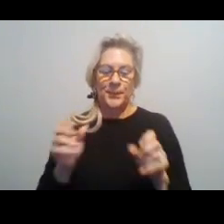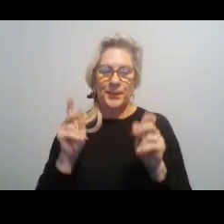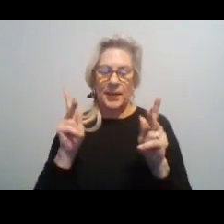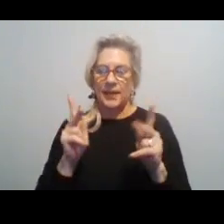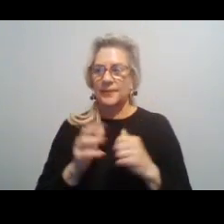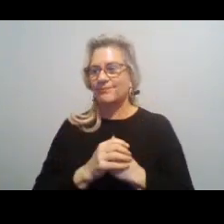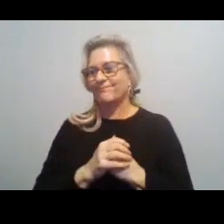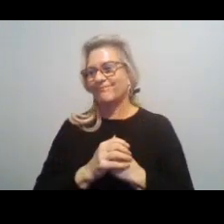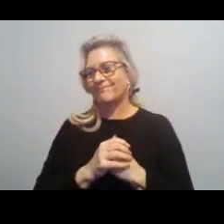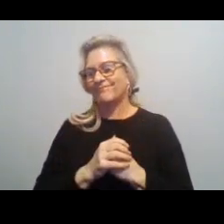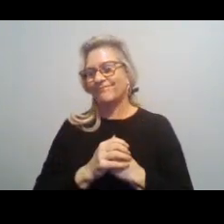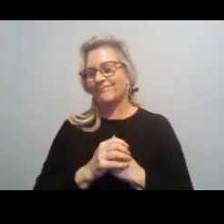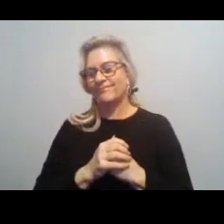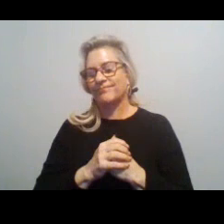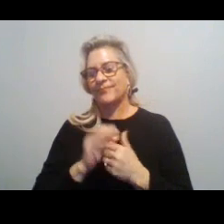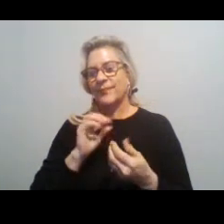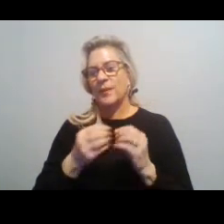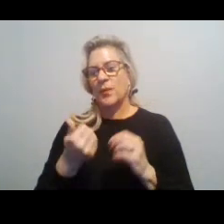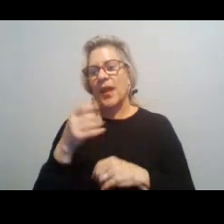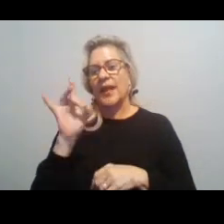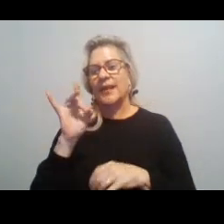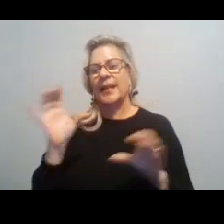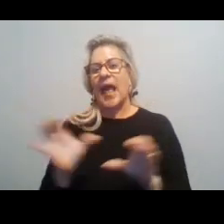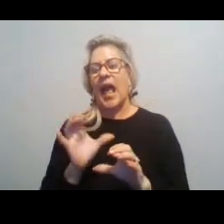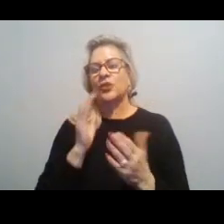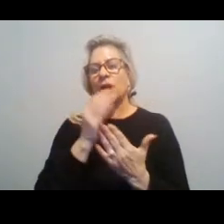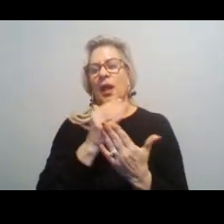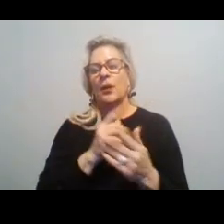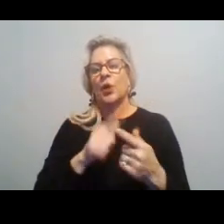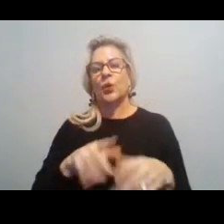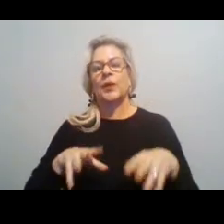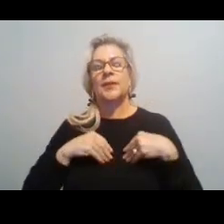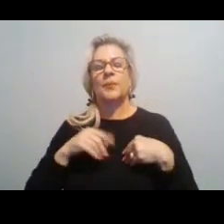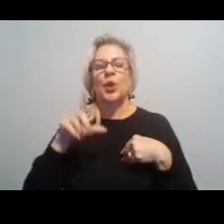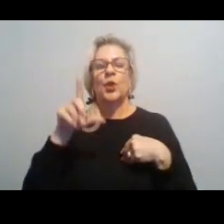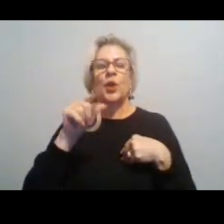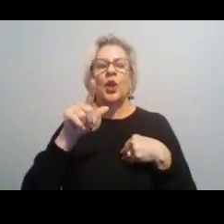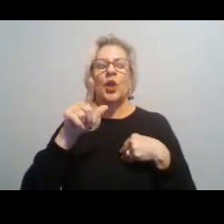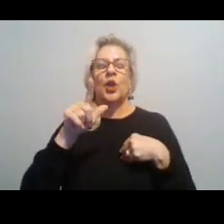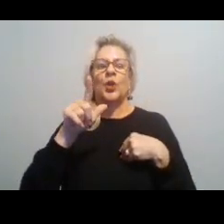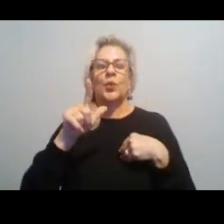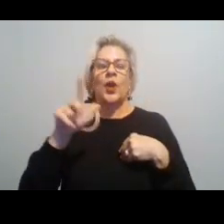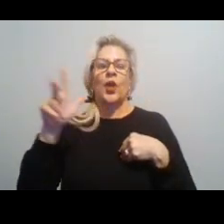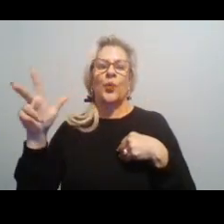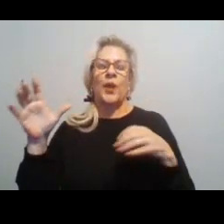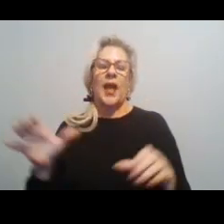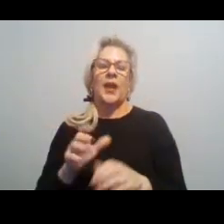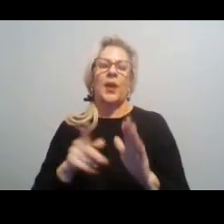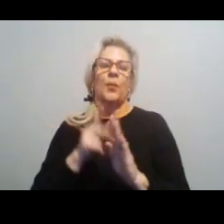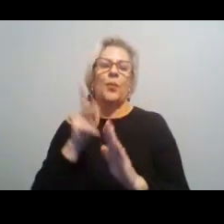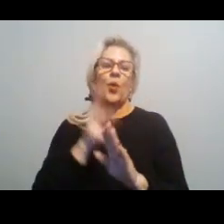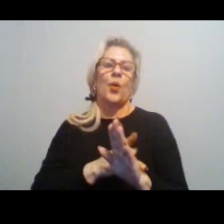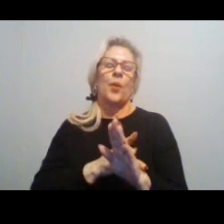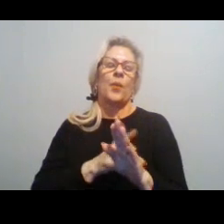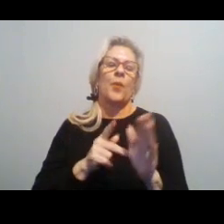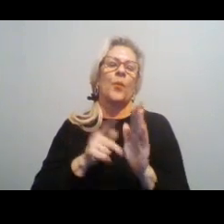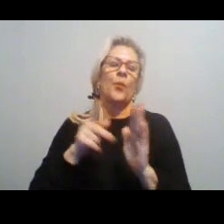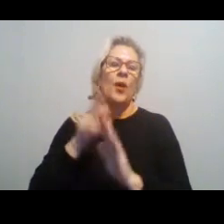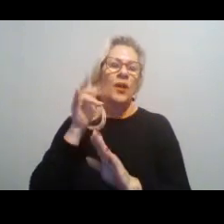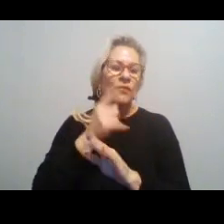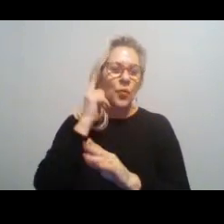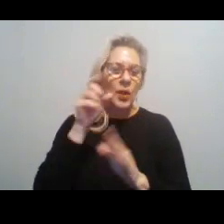so Commissioners, item 18 is an action item to adopt the 2023 Active Transportation Program of Projects for the statewide